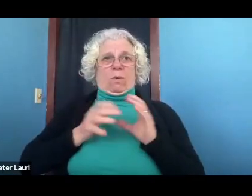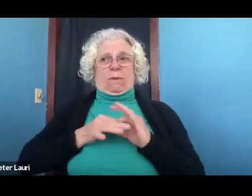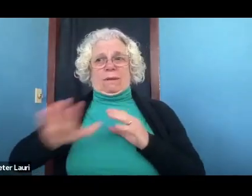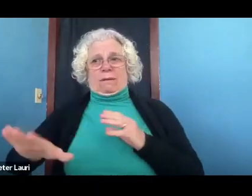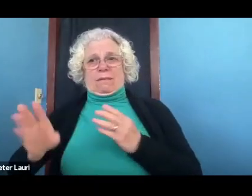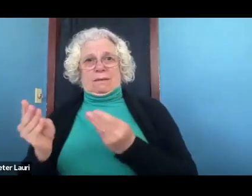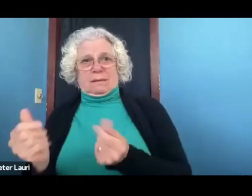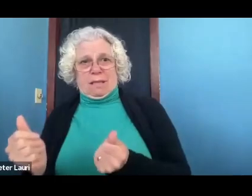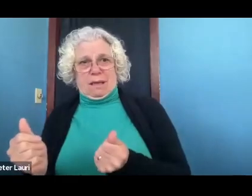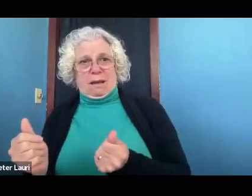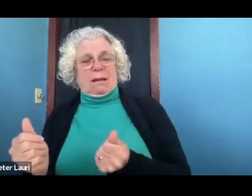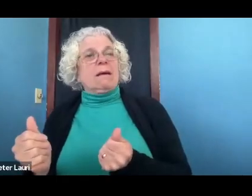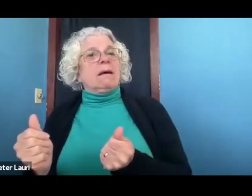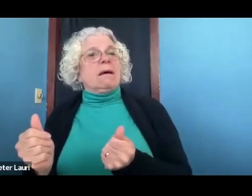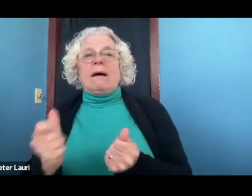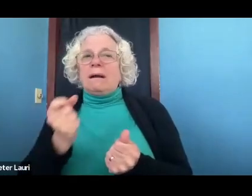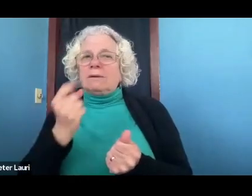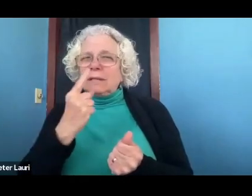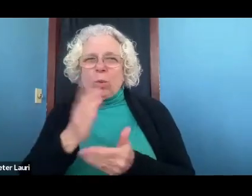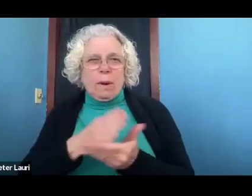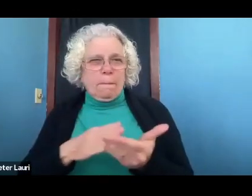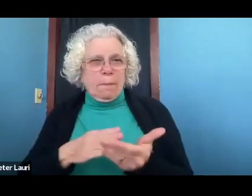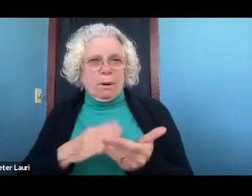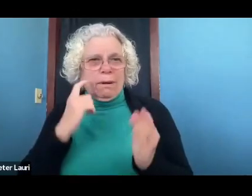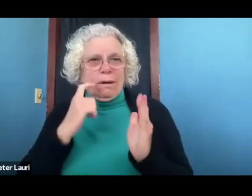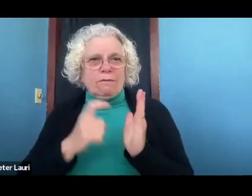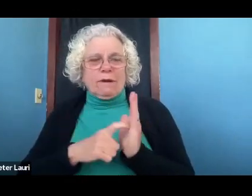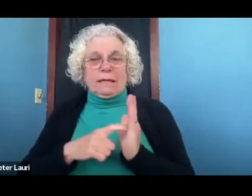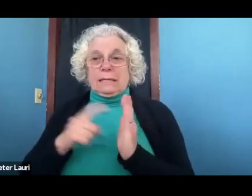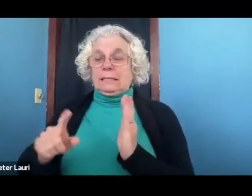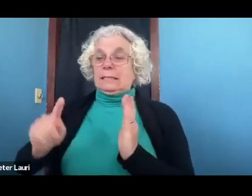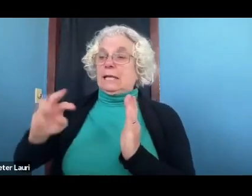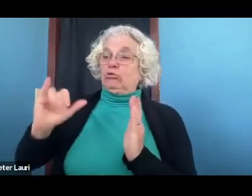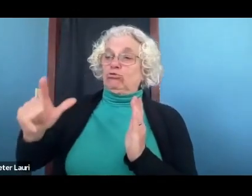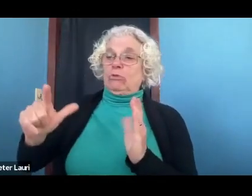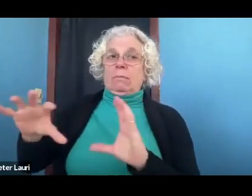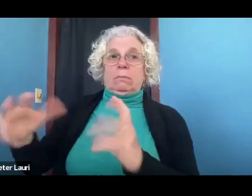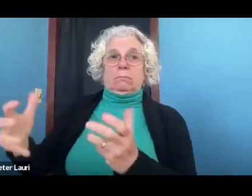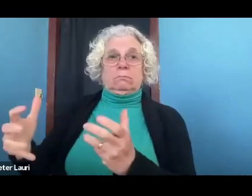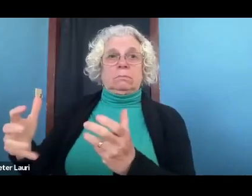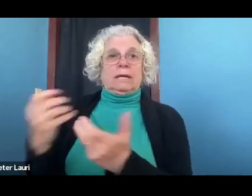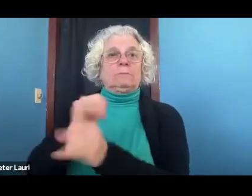is just one step in recognizing and honoring the sovereignty of tribal nations.